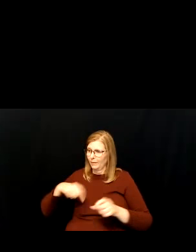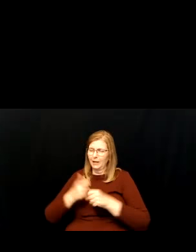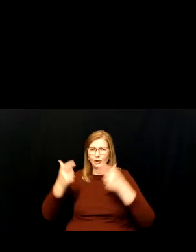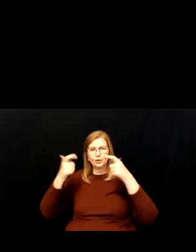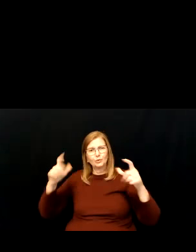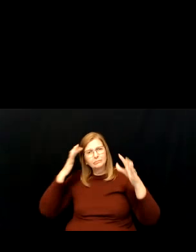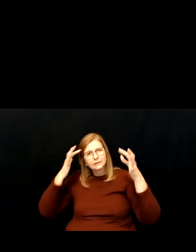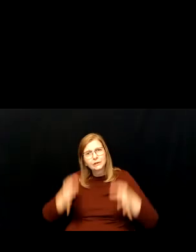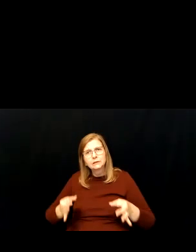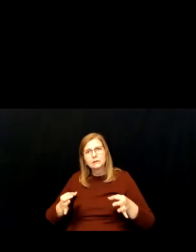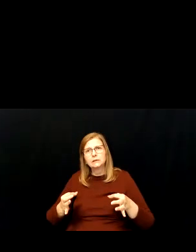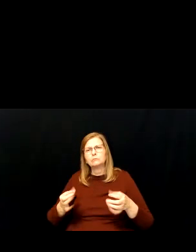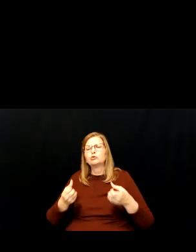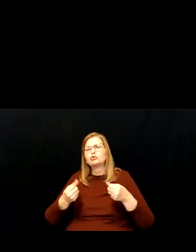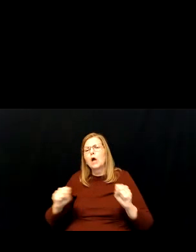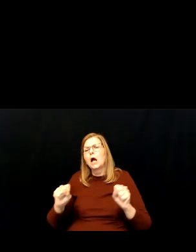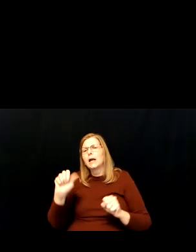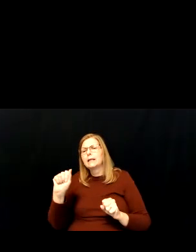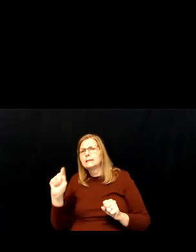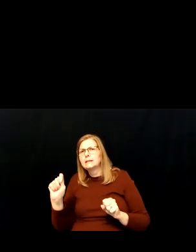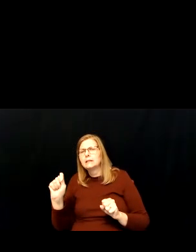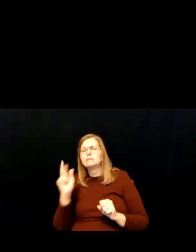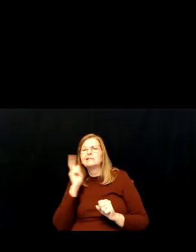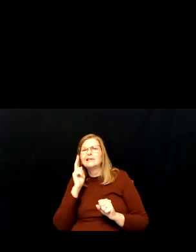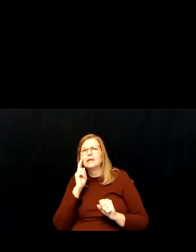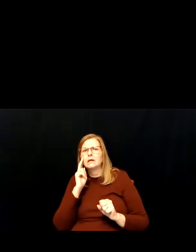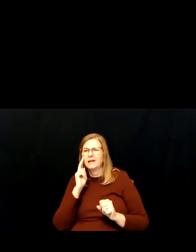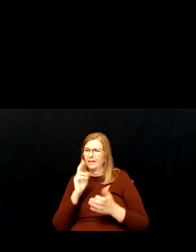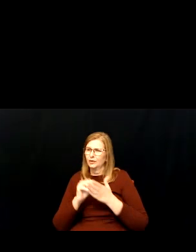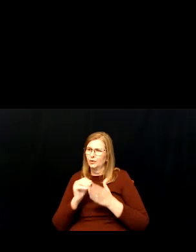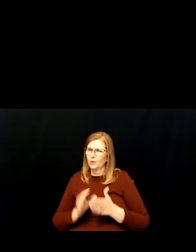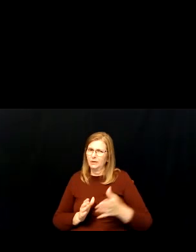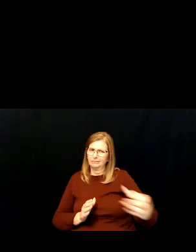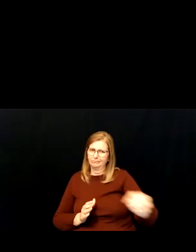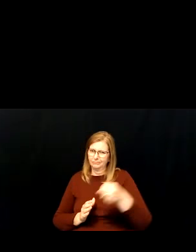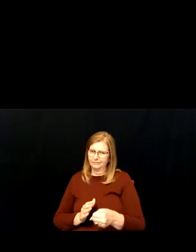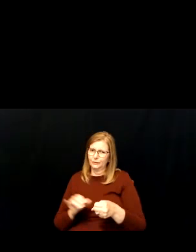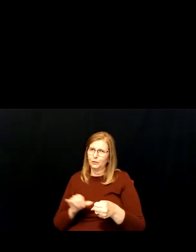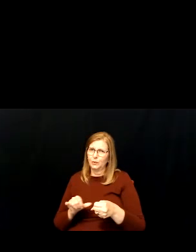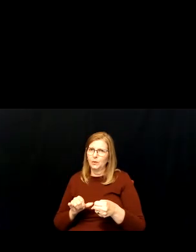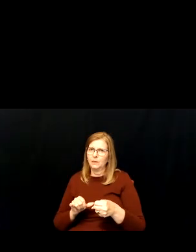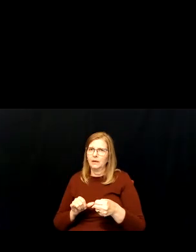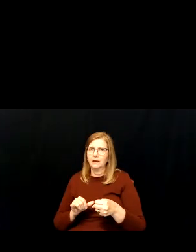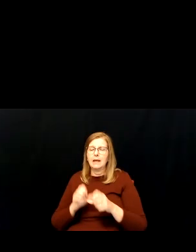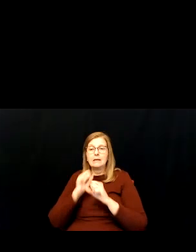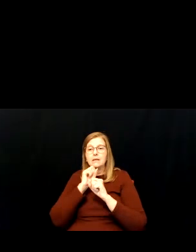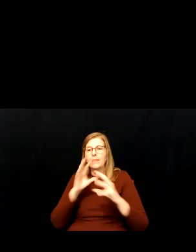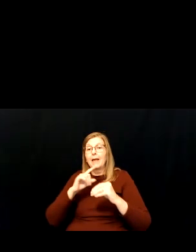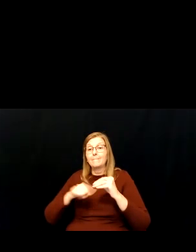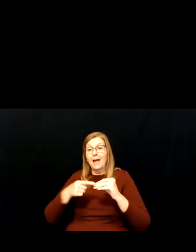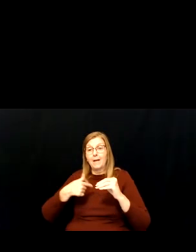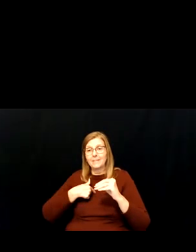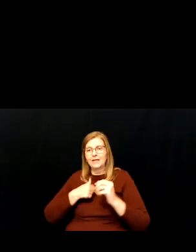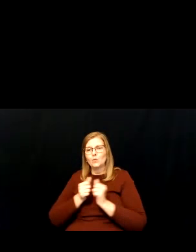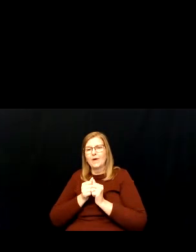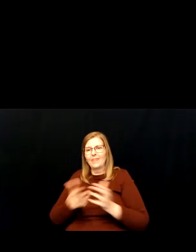like we're going to try some assistive technology and see, we need to have the student there too. Again, nothing about me without me to buy